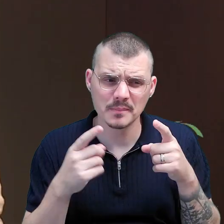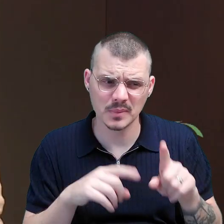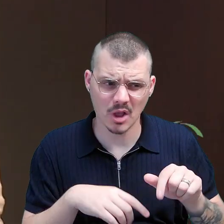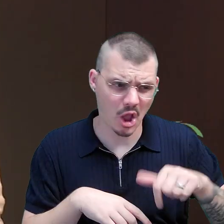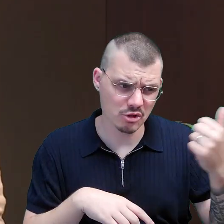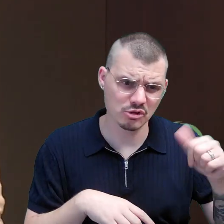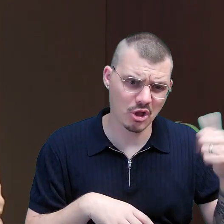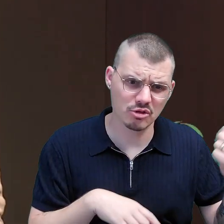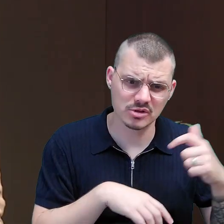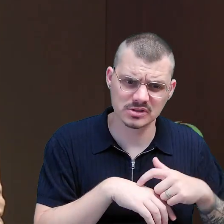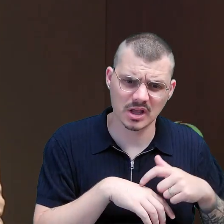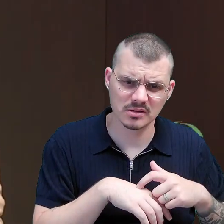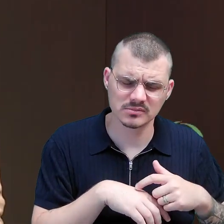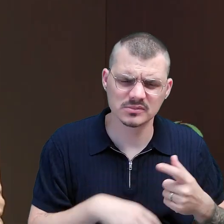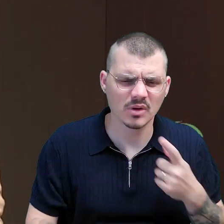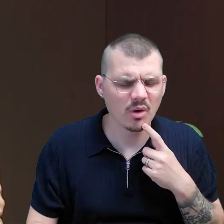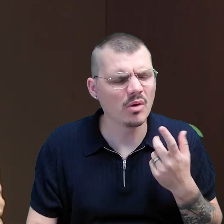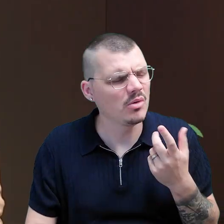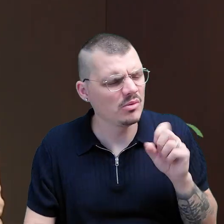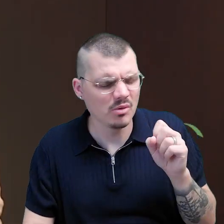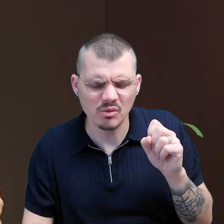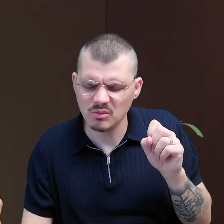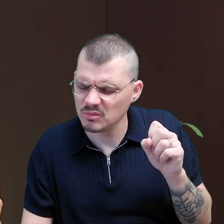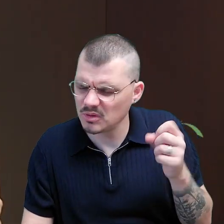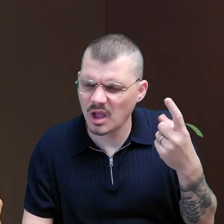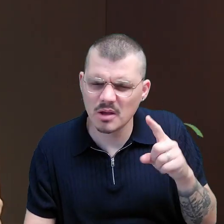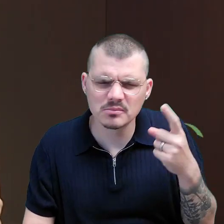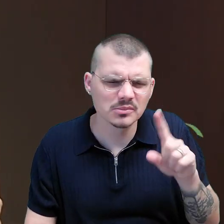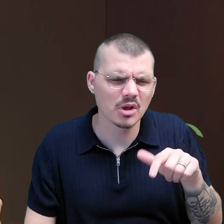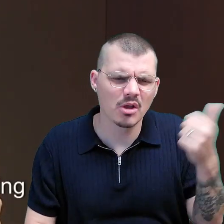other times? Well, yeah, it happens at other times.